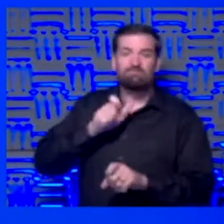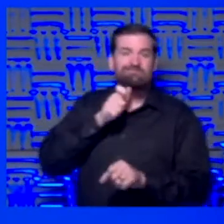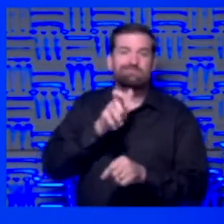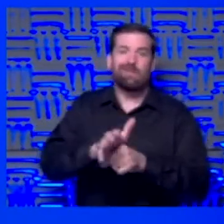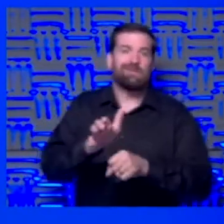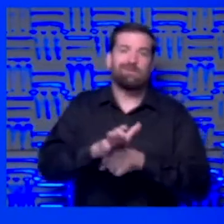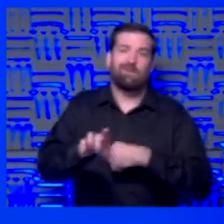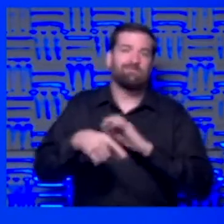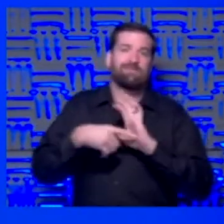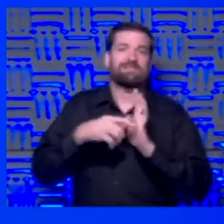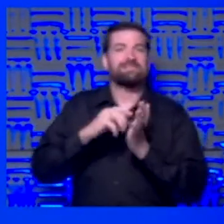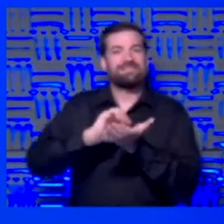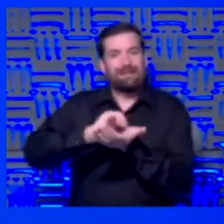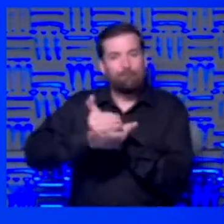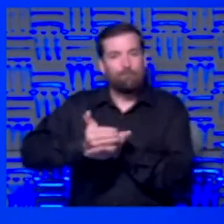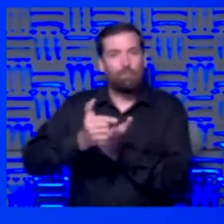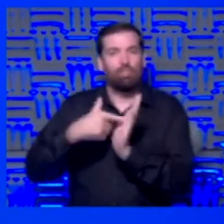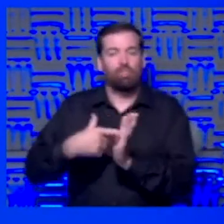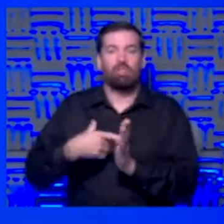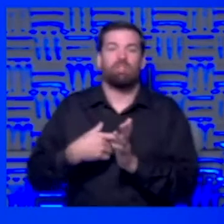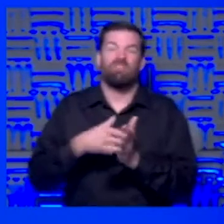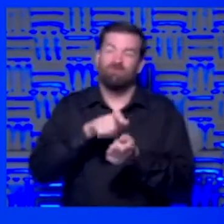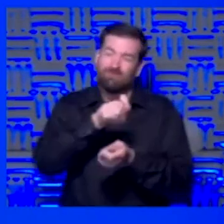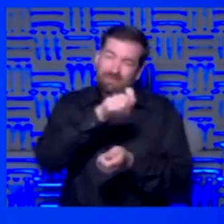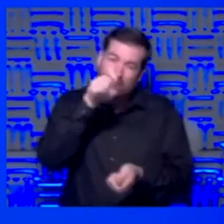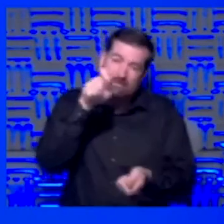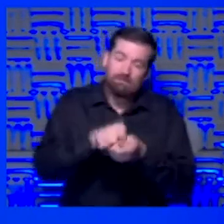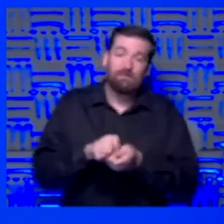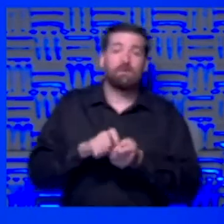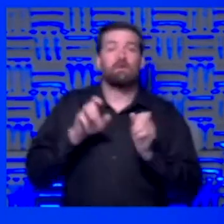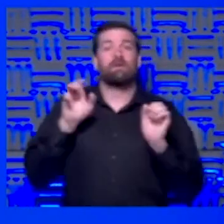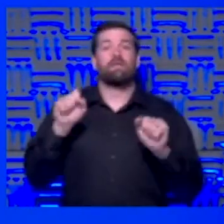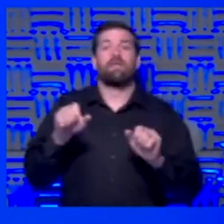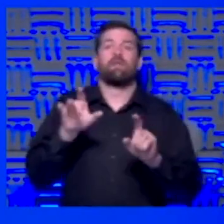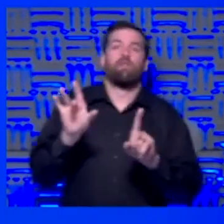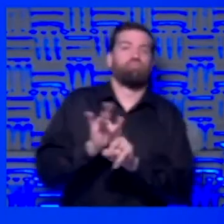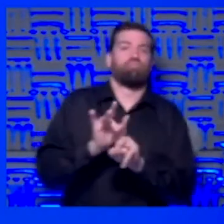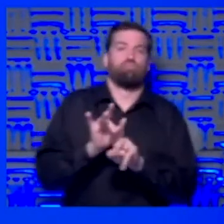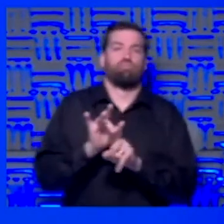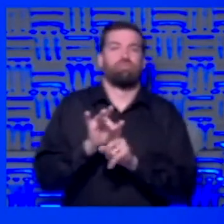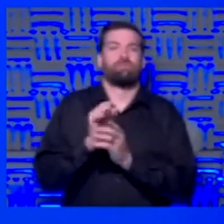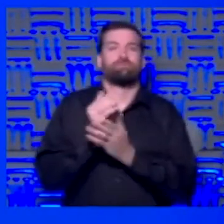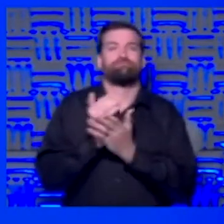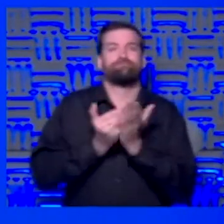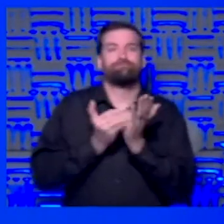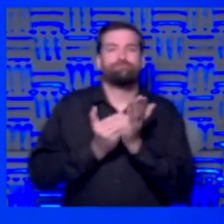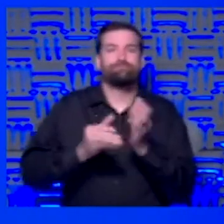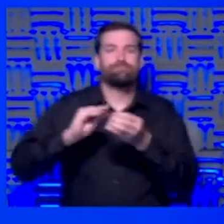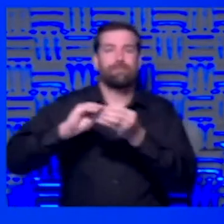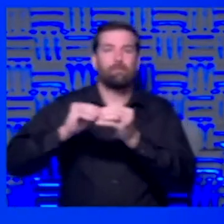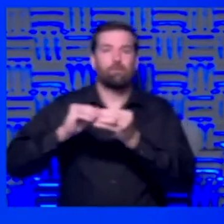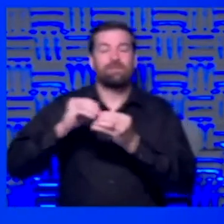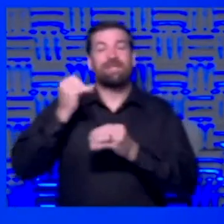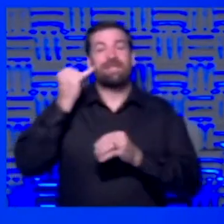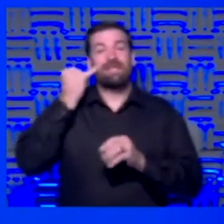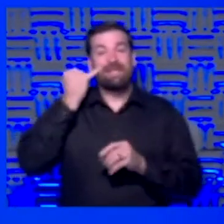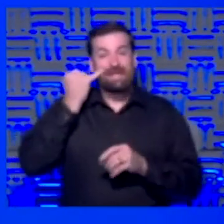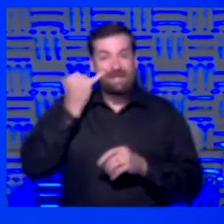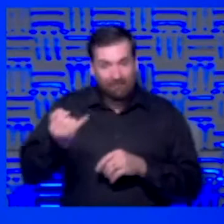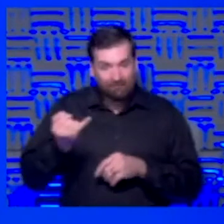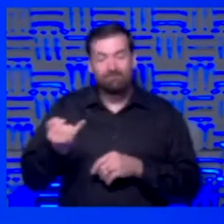sample. These tests are very specific, so they can even pick up small numbers of the virus if you are shedding virus.